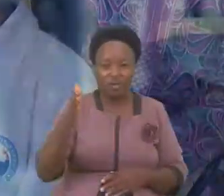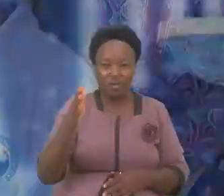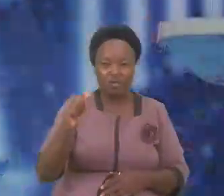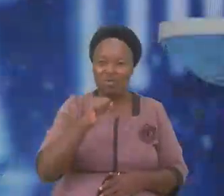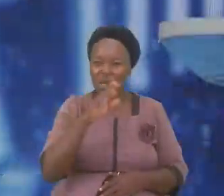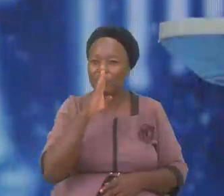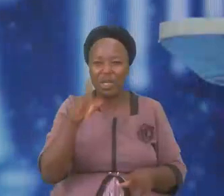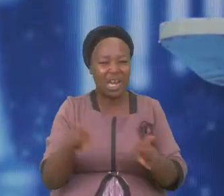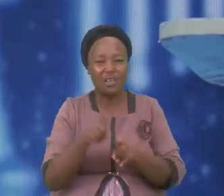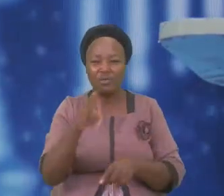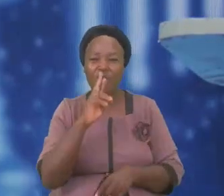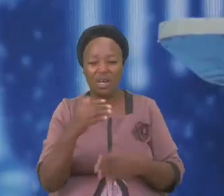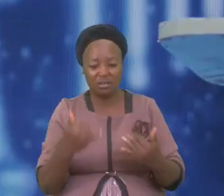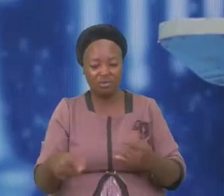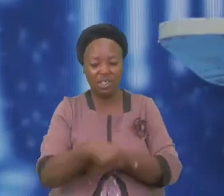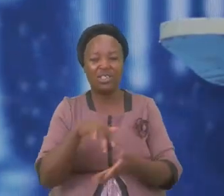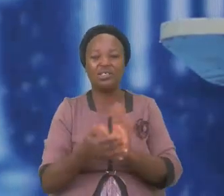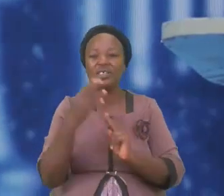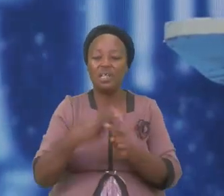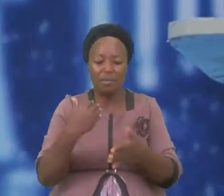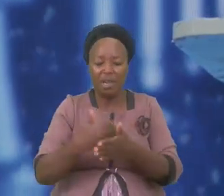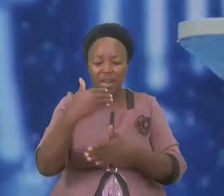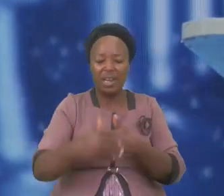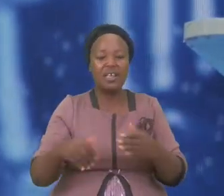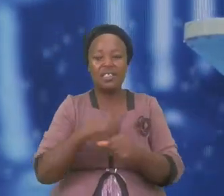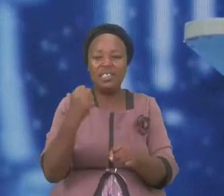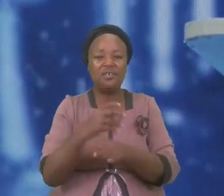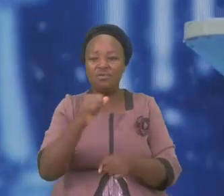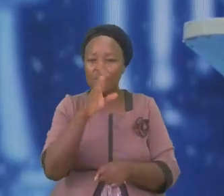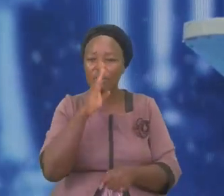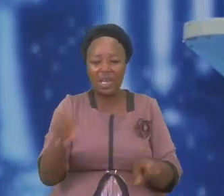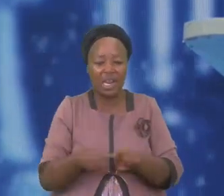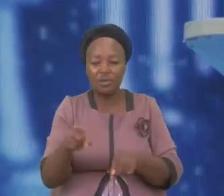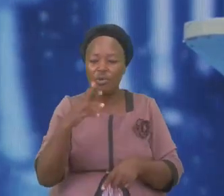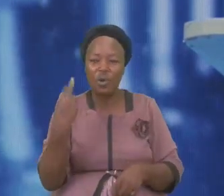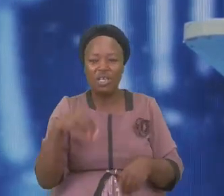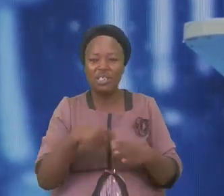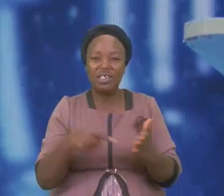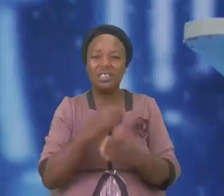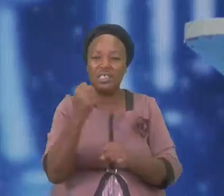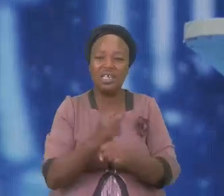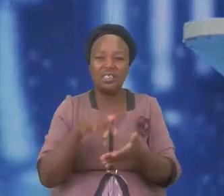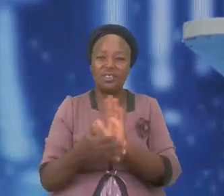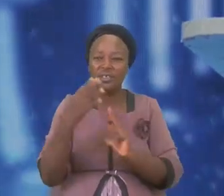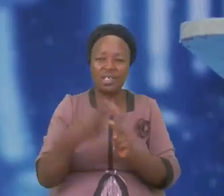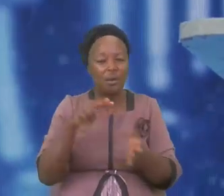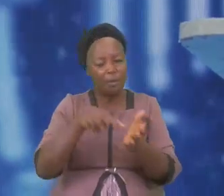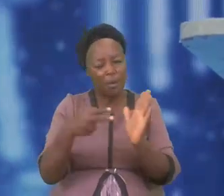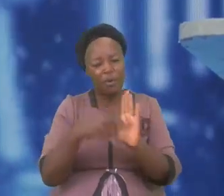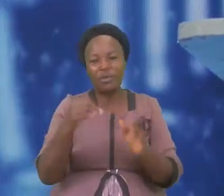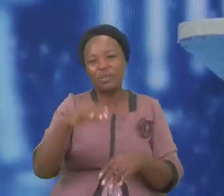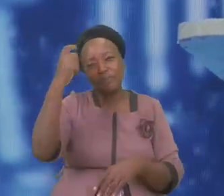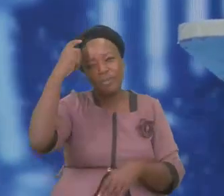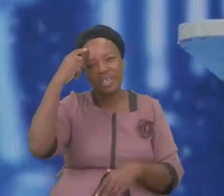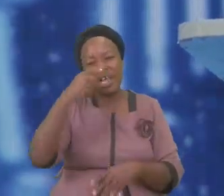not be like you are this year. Purpose of mind, achievement in your life, great things in